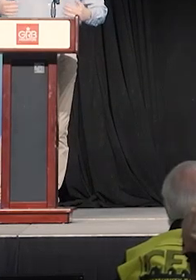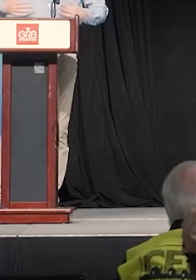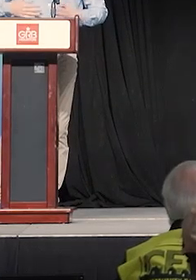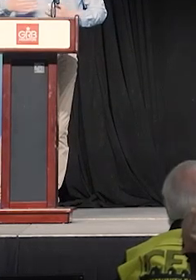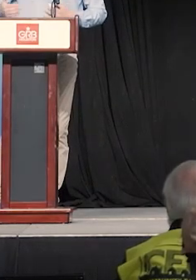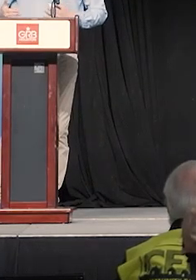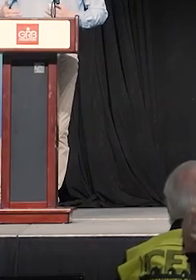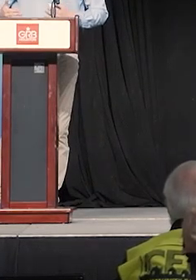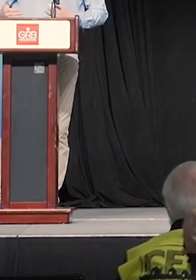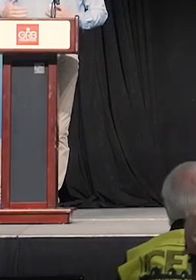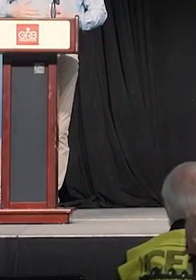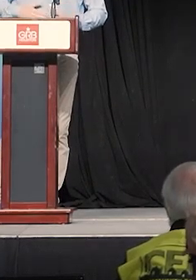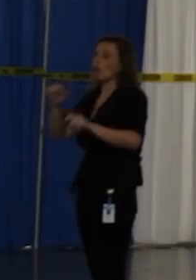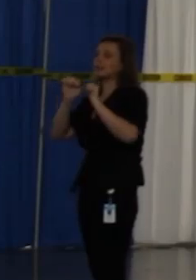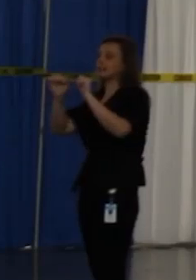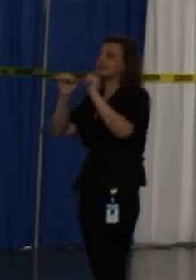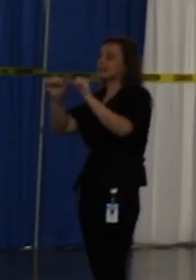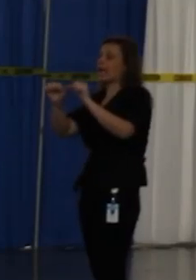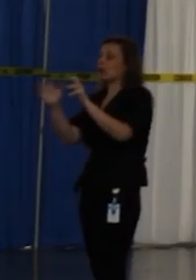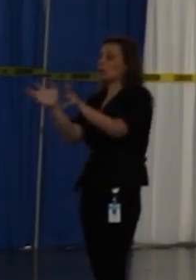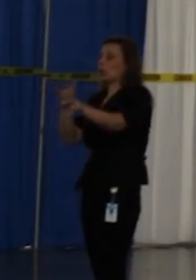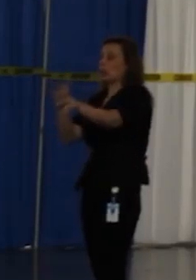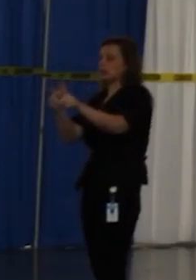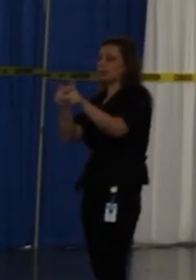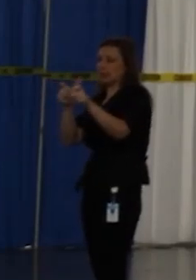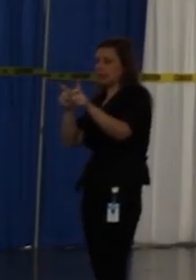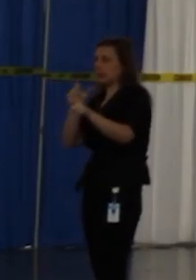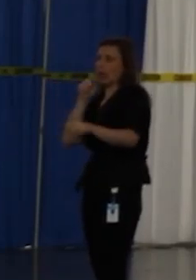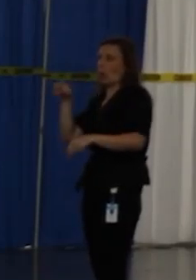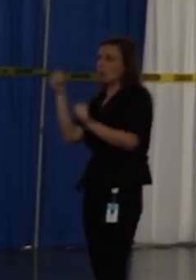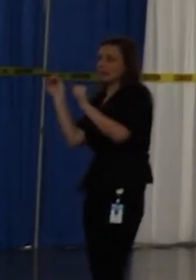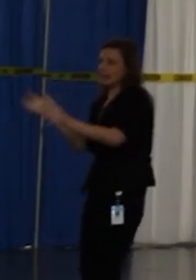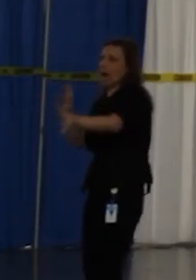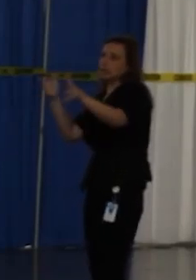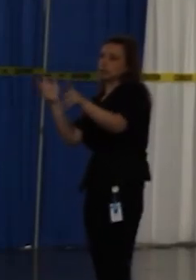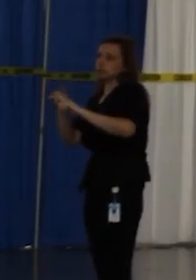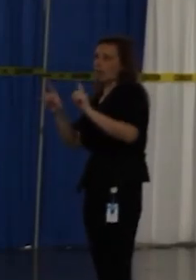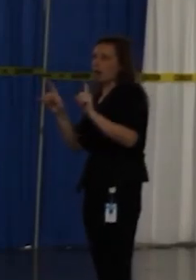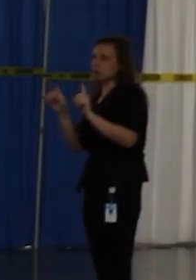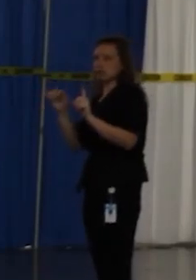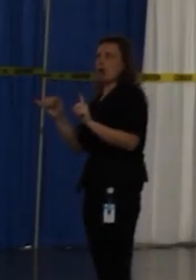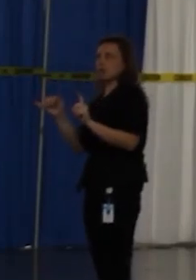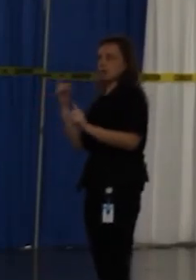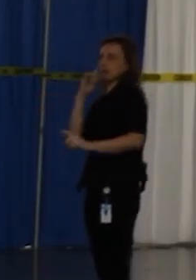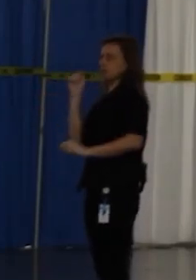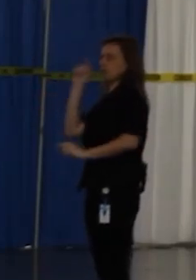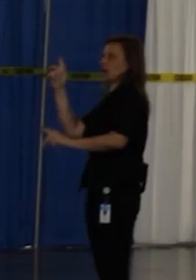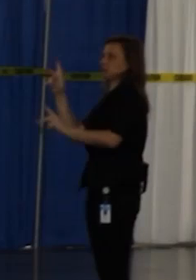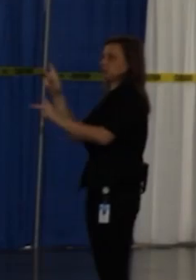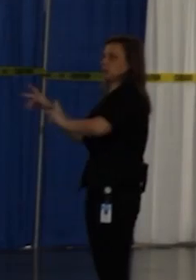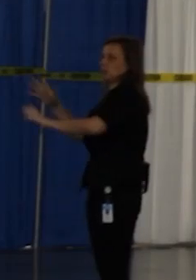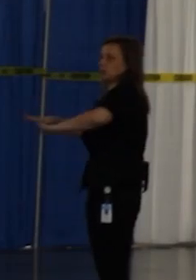warnings for sustained wind speeds, not necessarily gusts. And so this, I think, actually surprised some people, because here we are